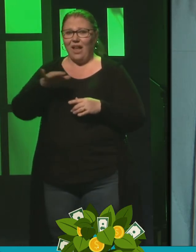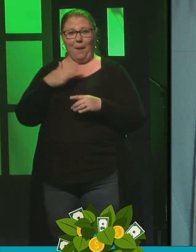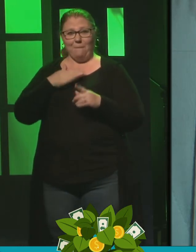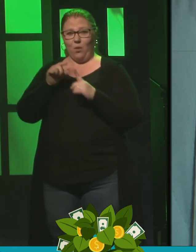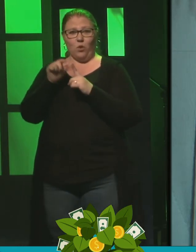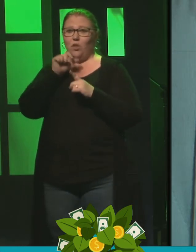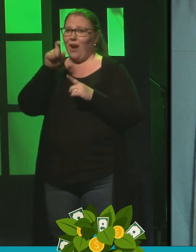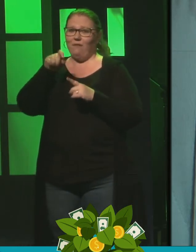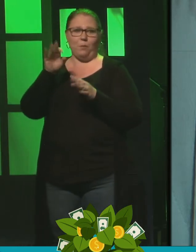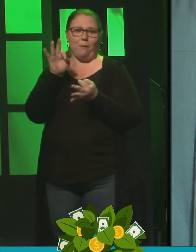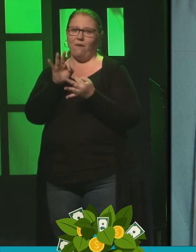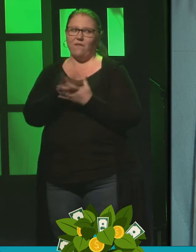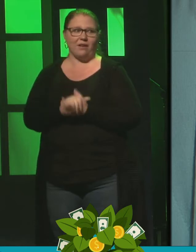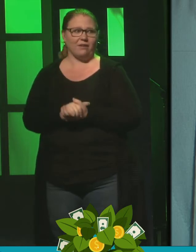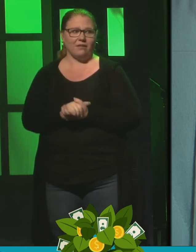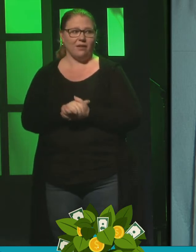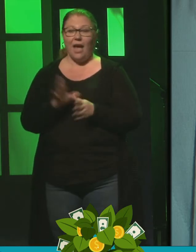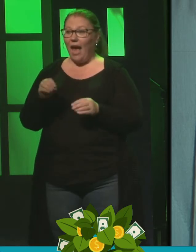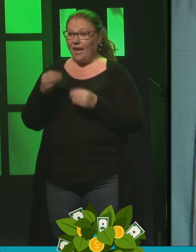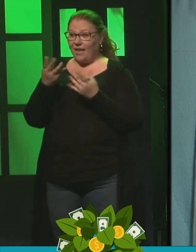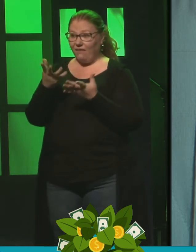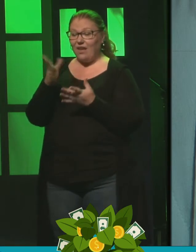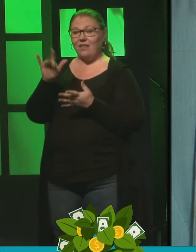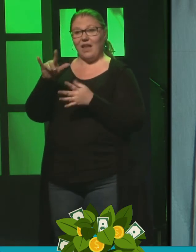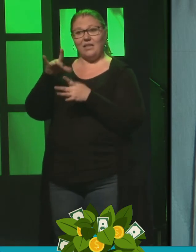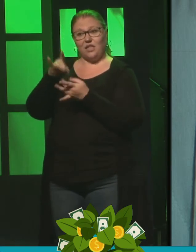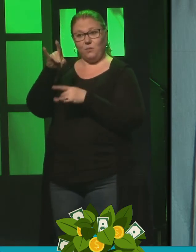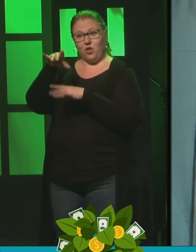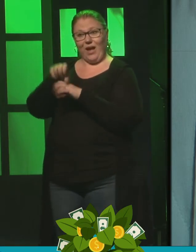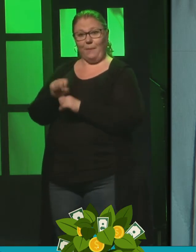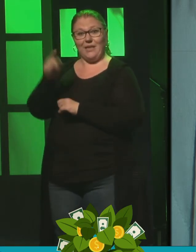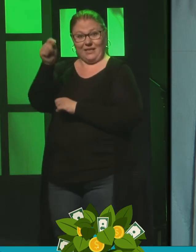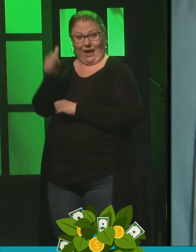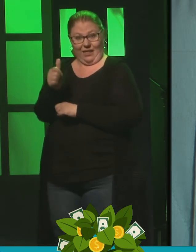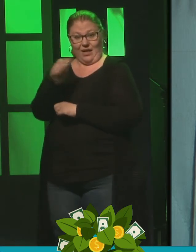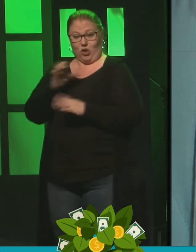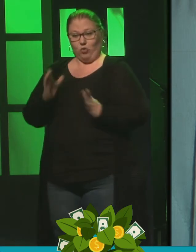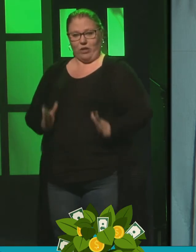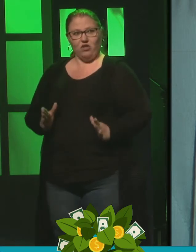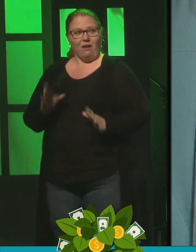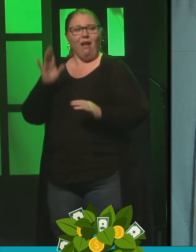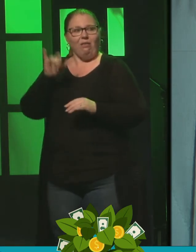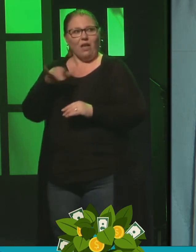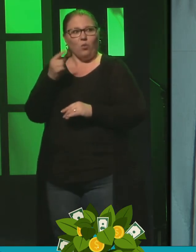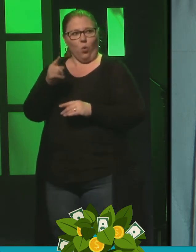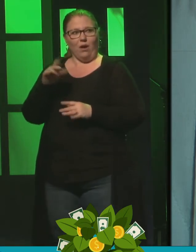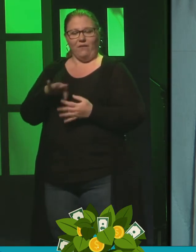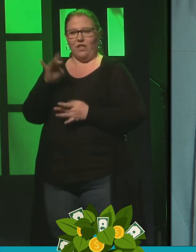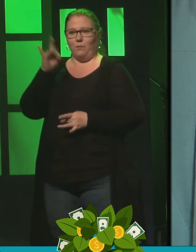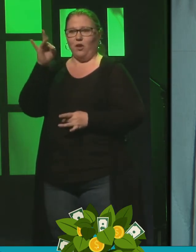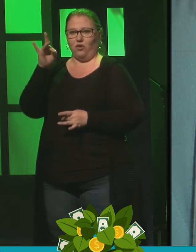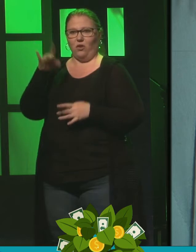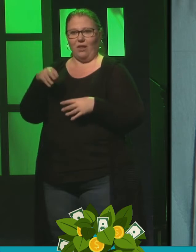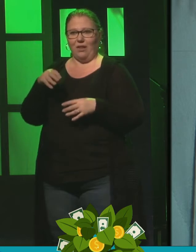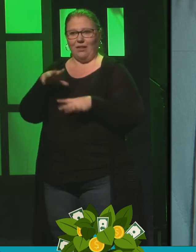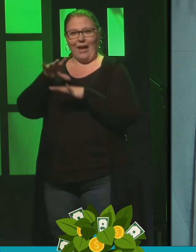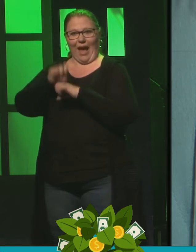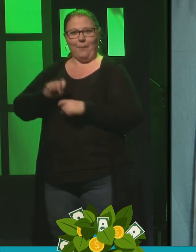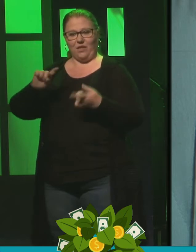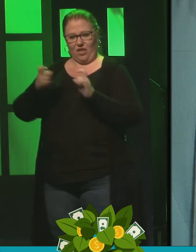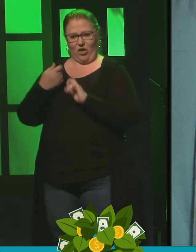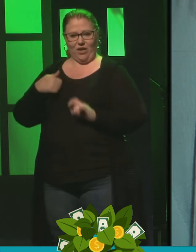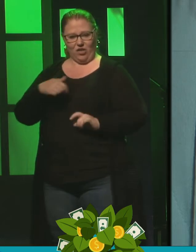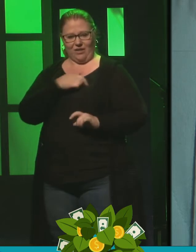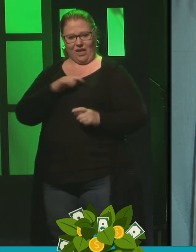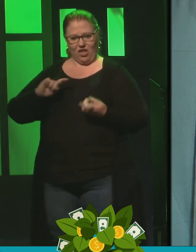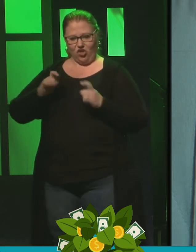perfect. And giving is one of those spiritual habits. Tithing as a Christian is one of those spiritual habits that just changes us. It